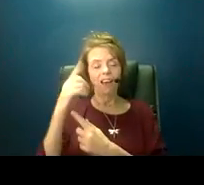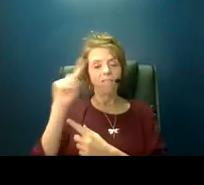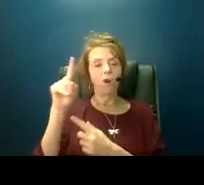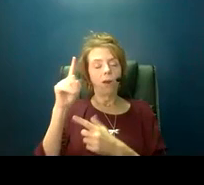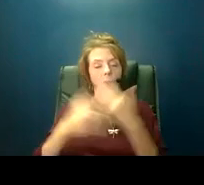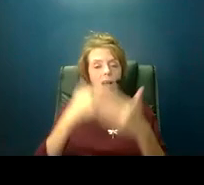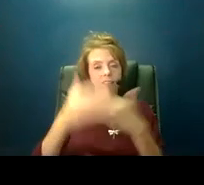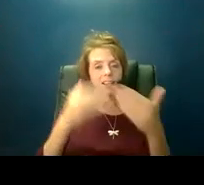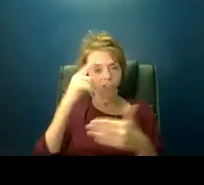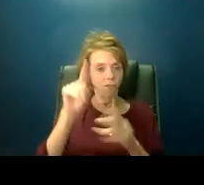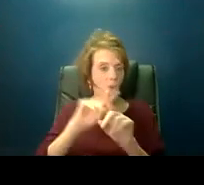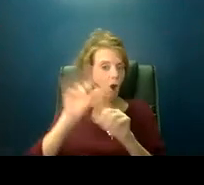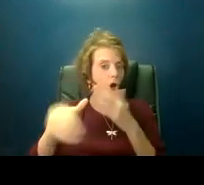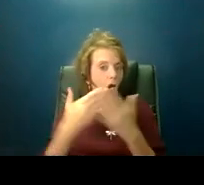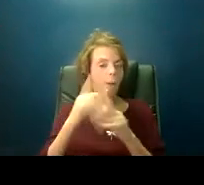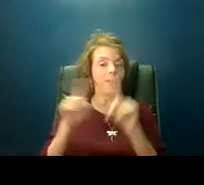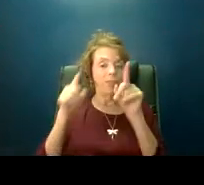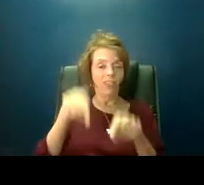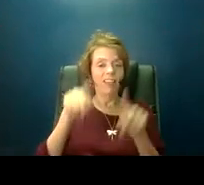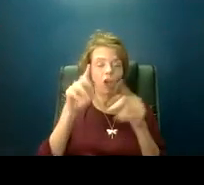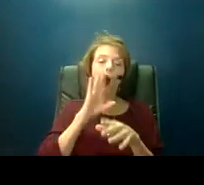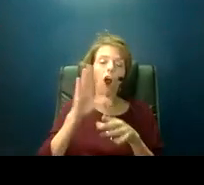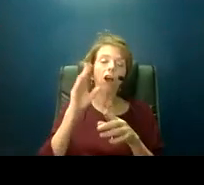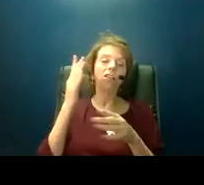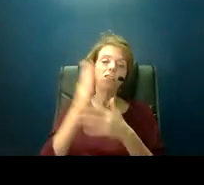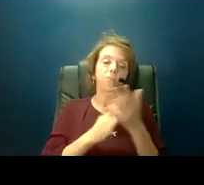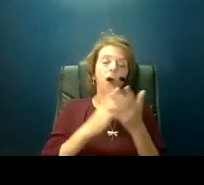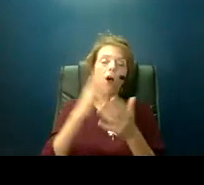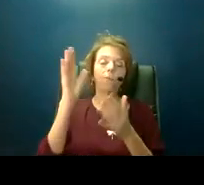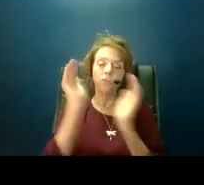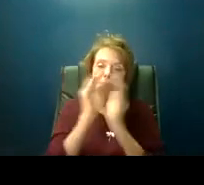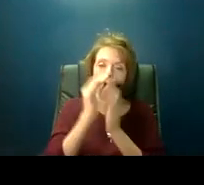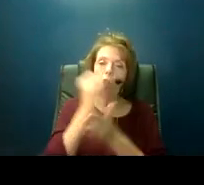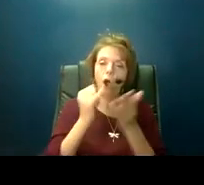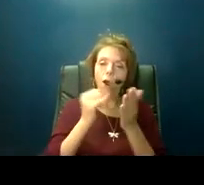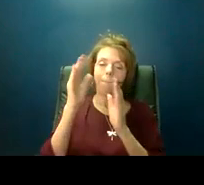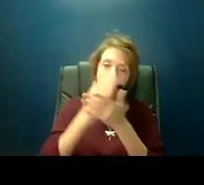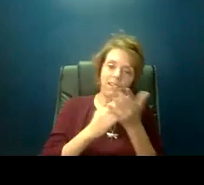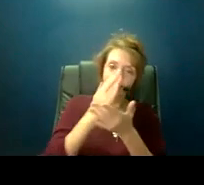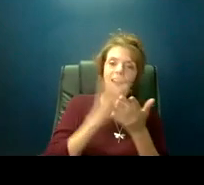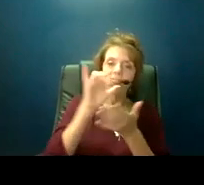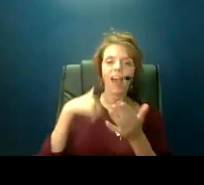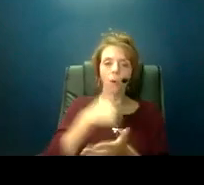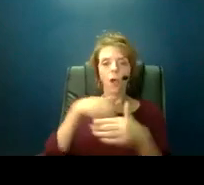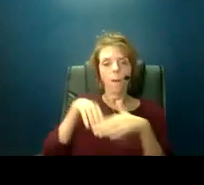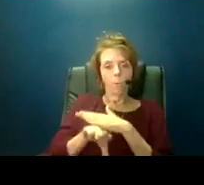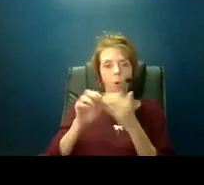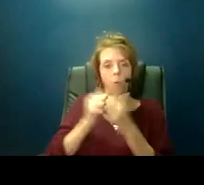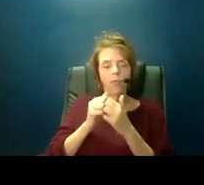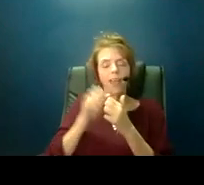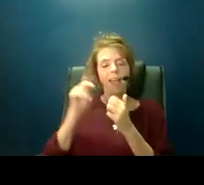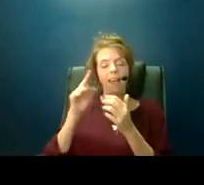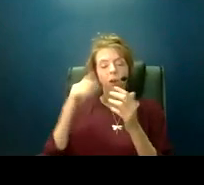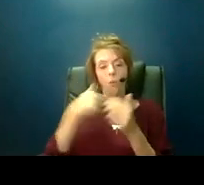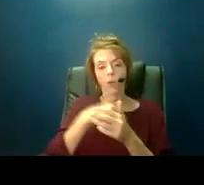So these are the small arts pieces that we're born with, and as a species